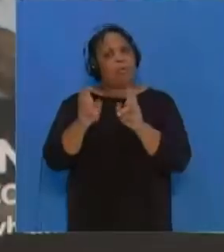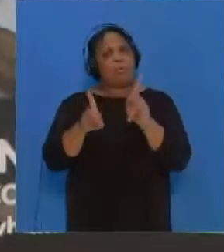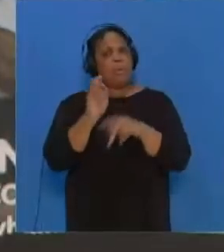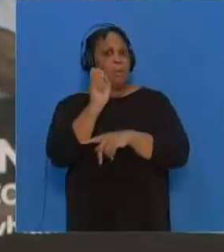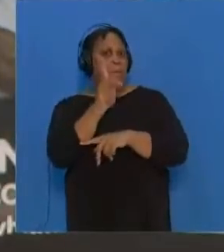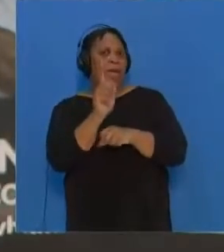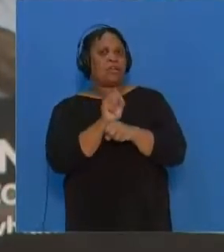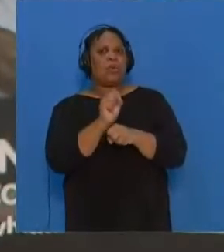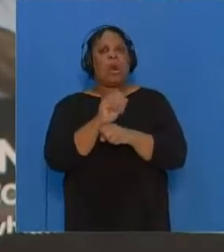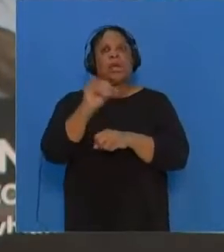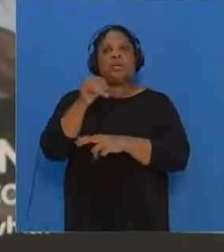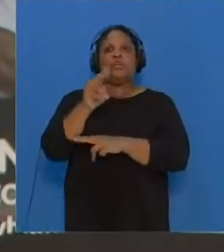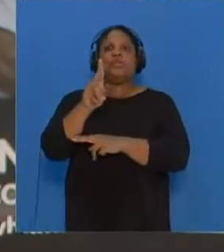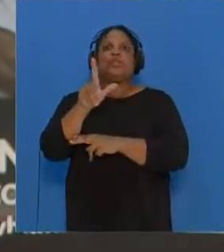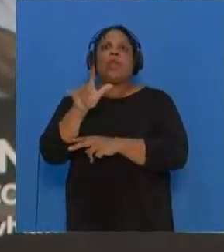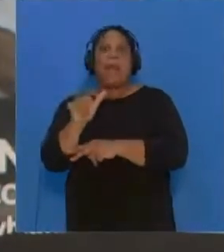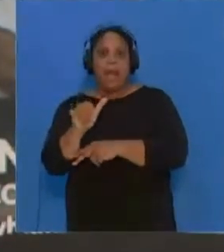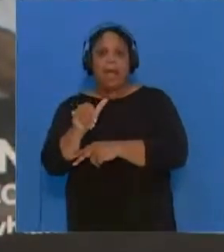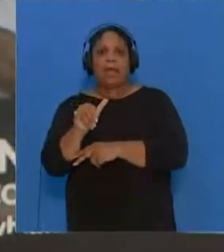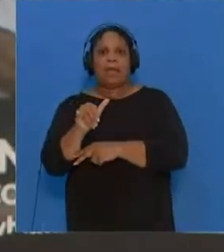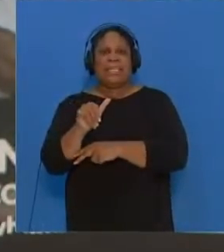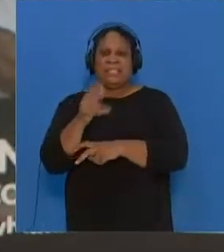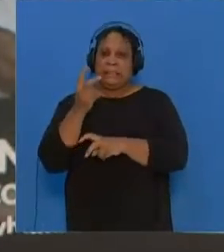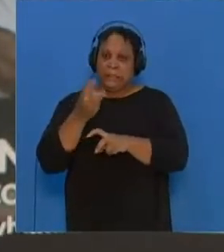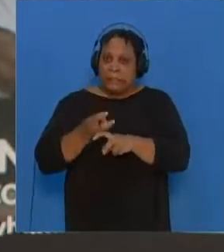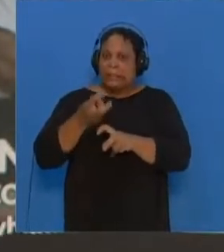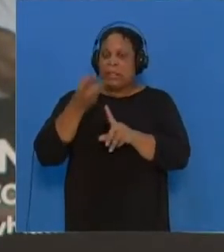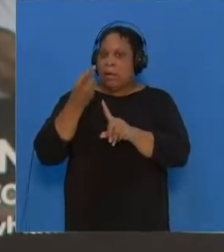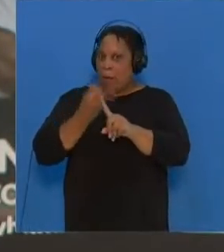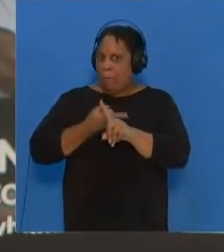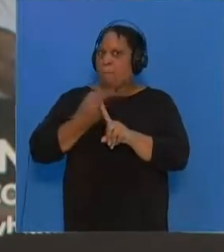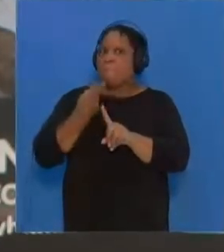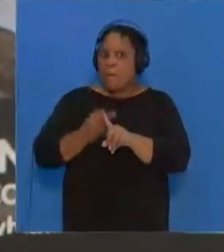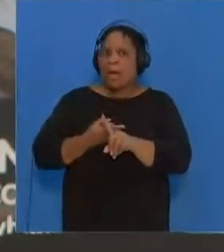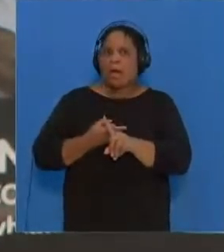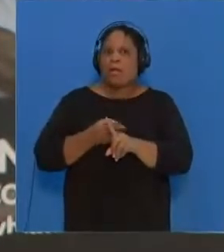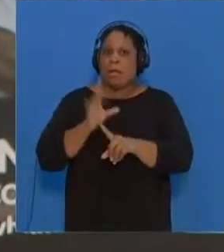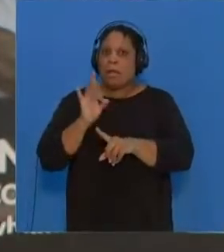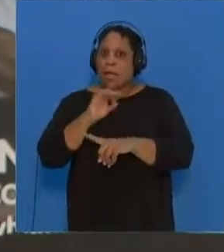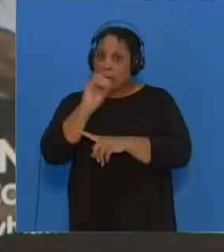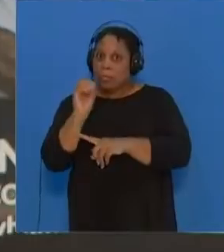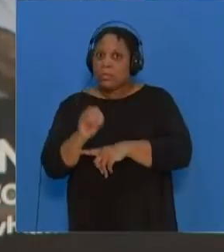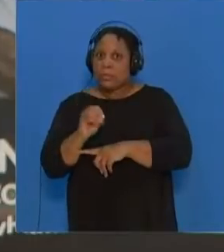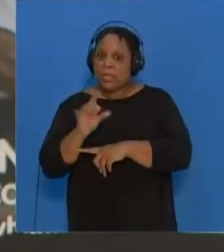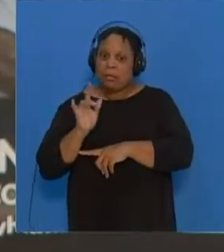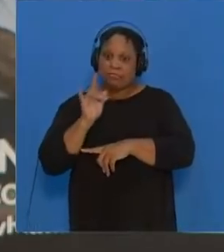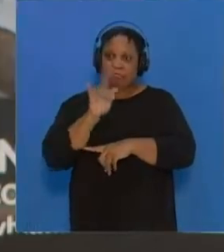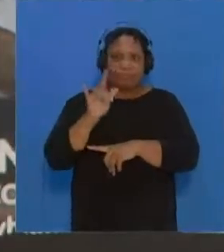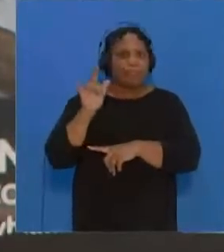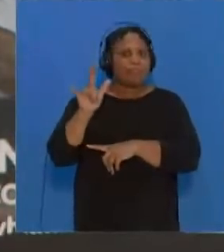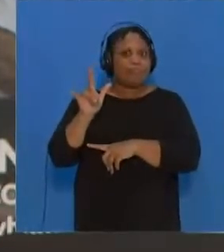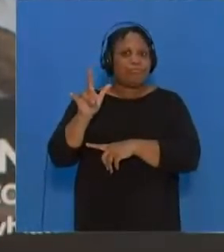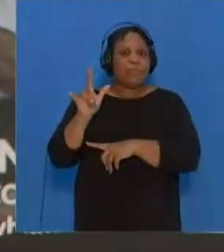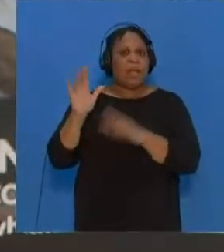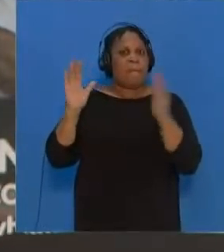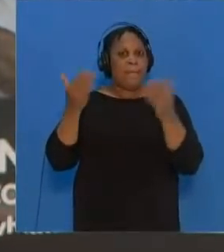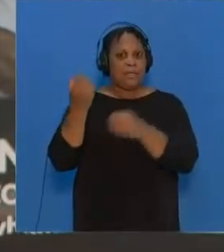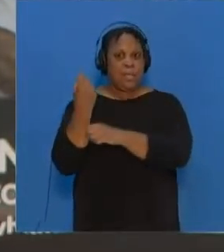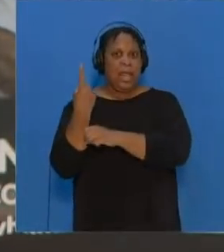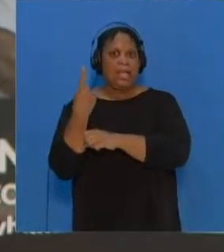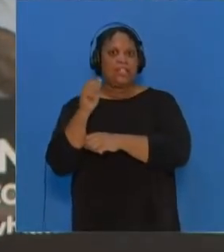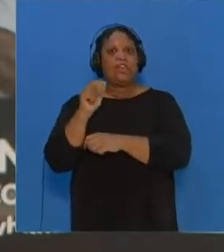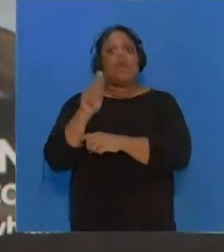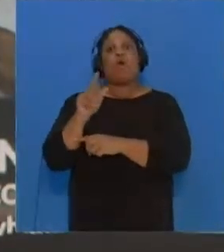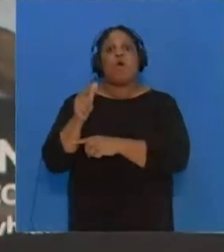to work. July, of course, is going to be a very difficult month, as we're only going to have 8% of the airlift that we had last year. August is going to